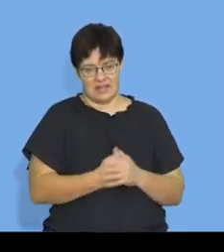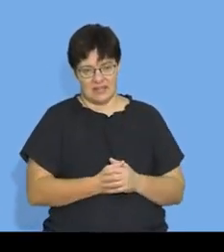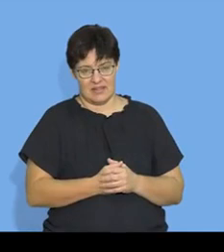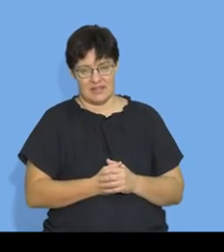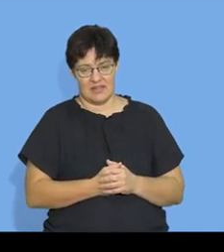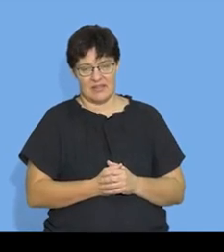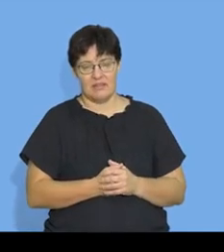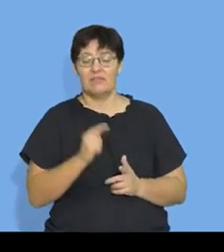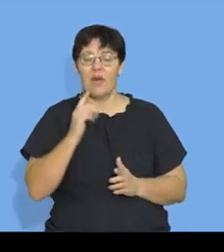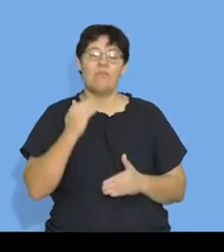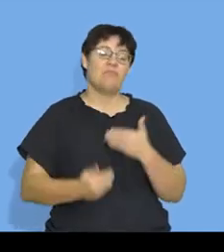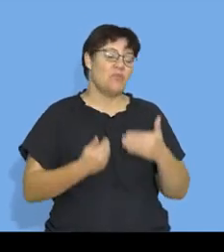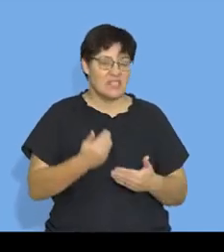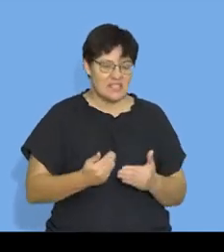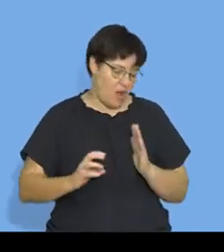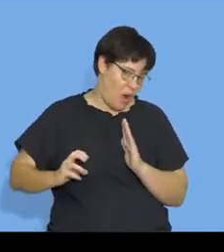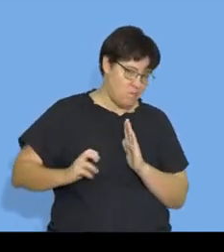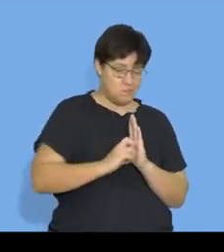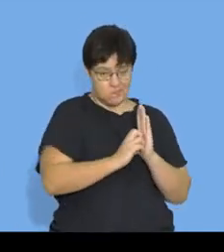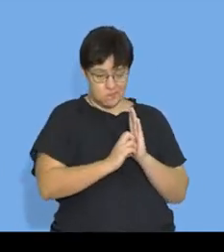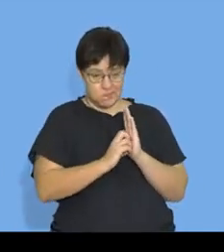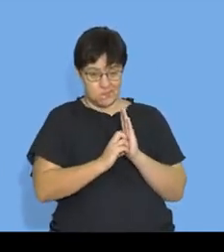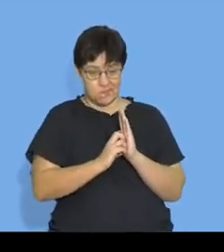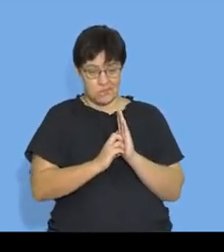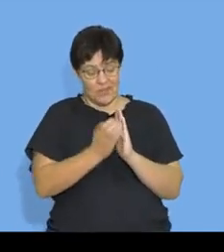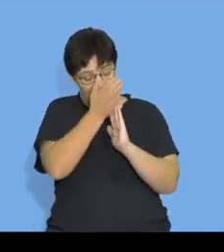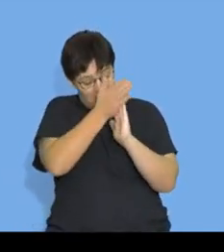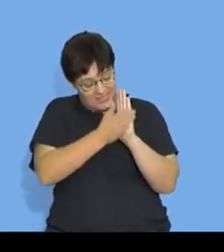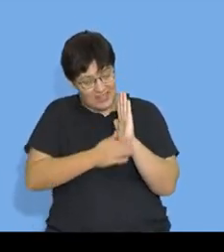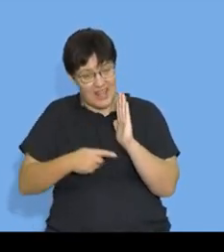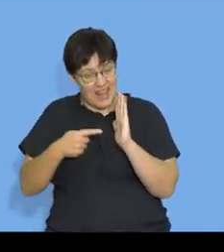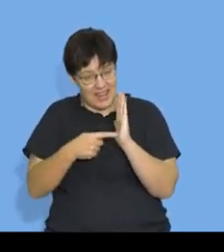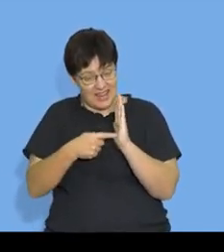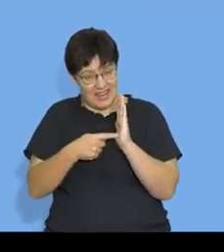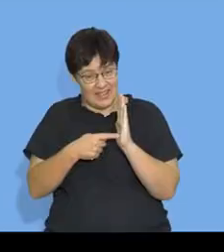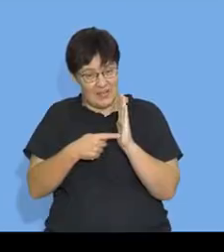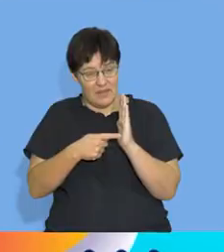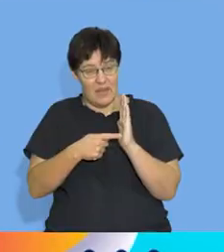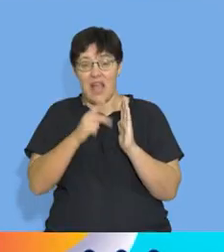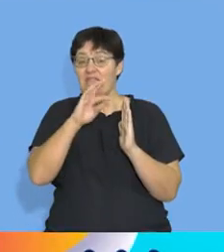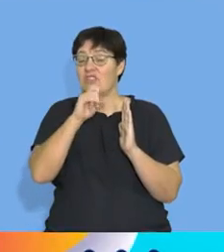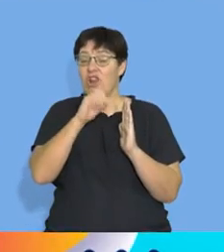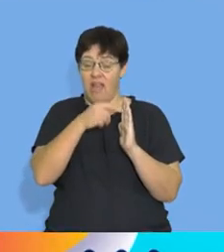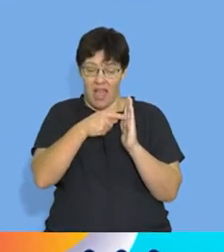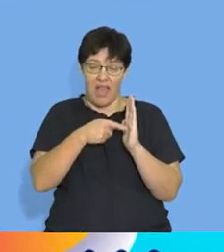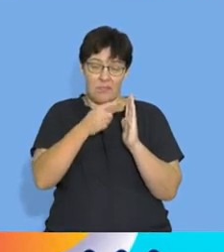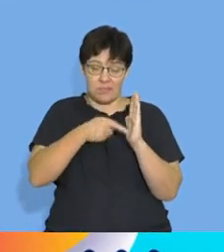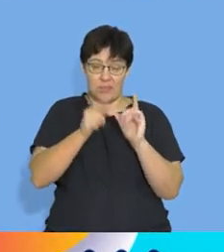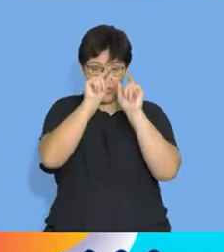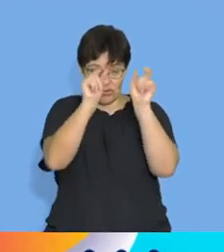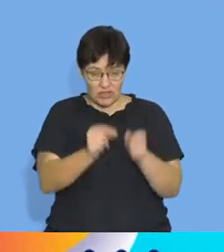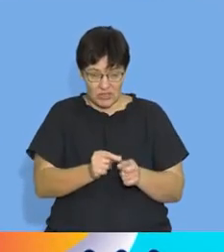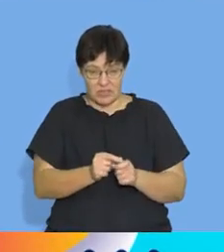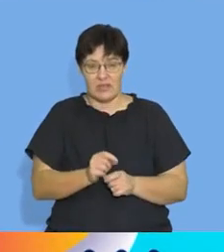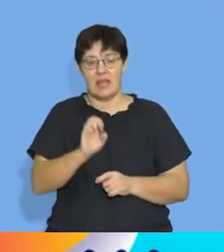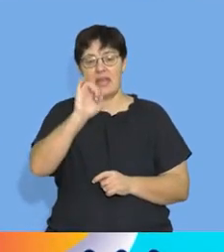attach. And so, guys, this process of attachment onto the endometrial lining, which is a vascularized layer in the